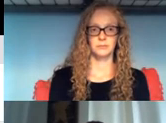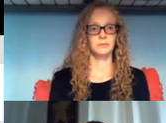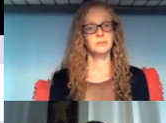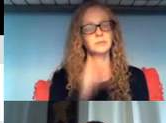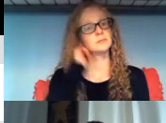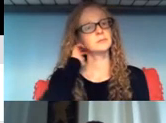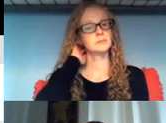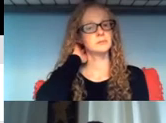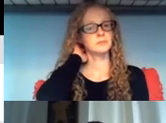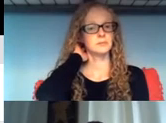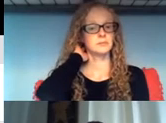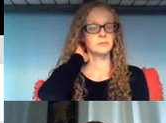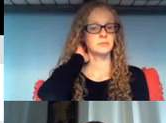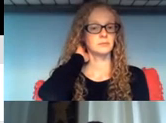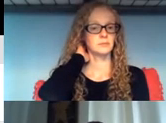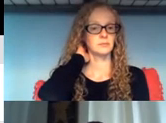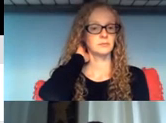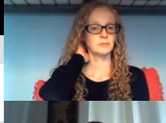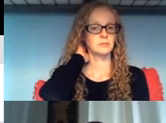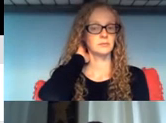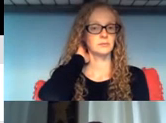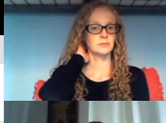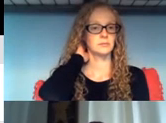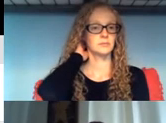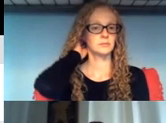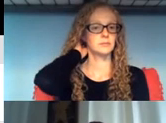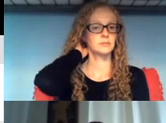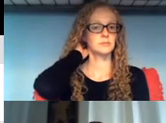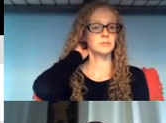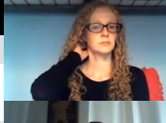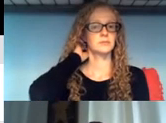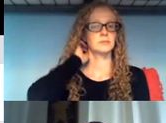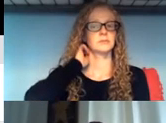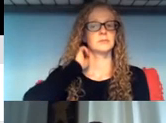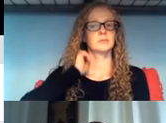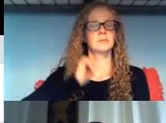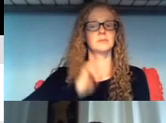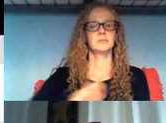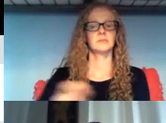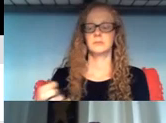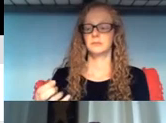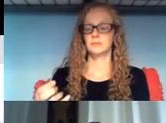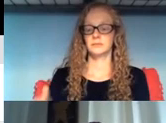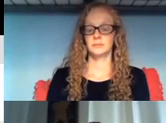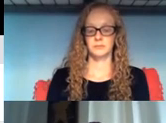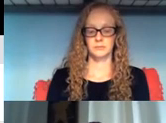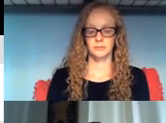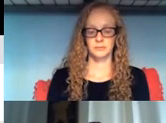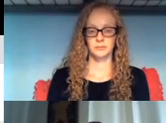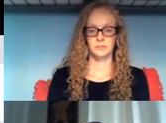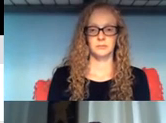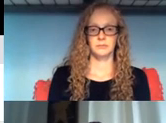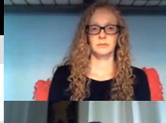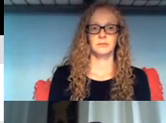read. This text is part of a graphic. So it gets it a little bit further, but